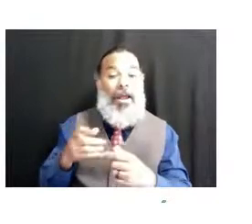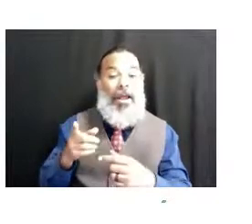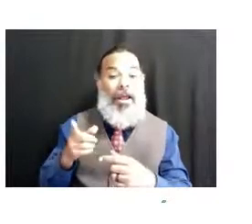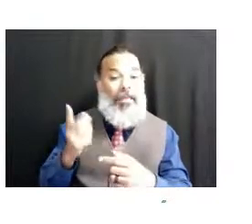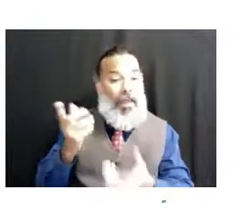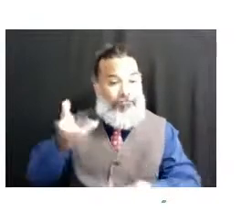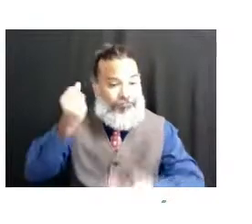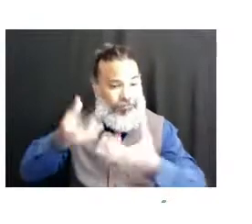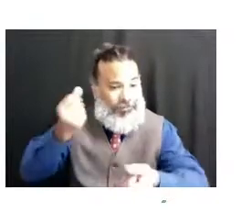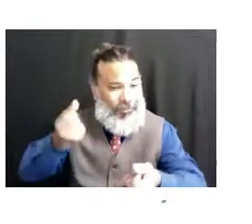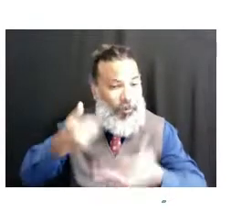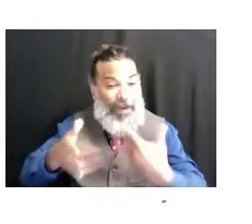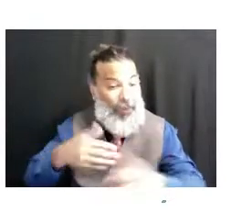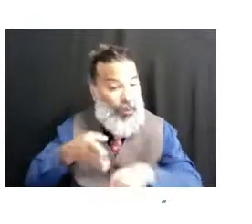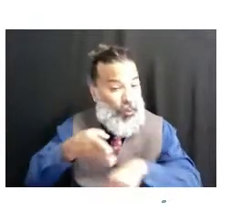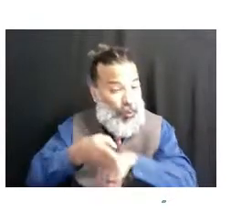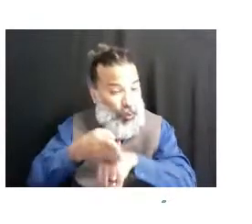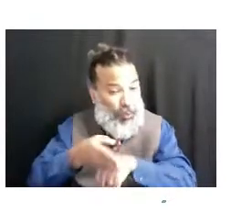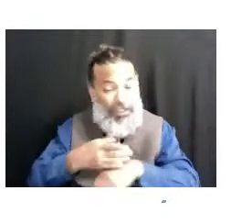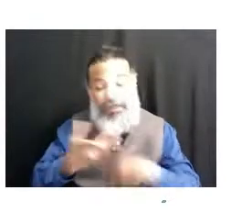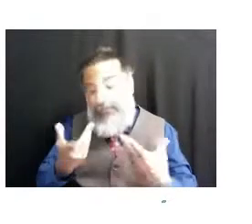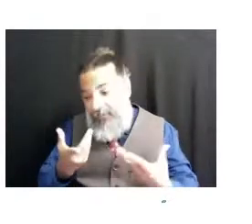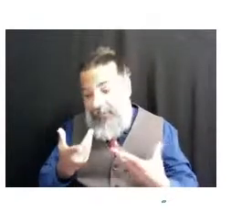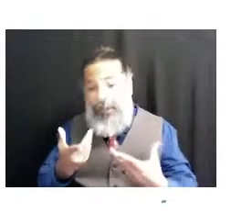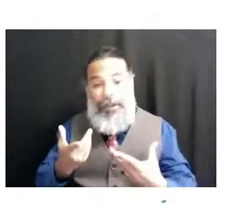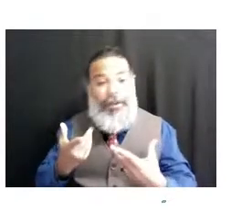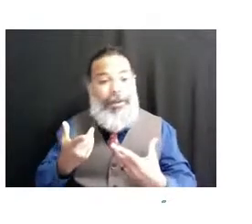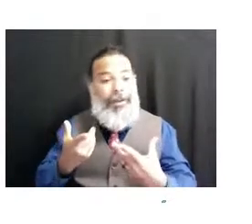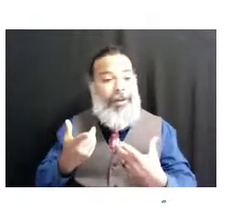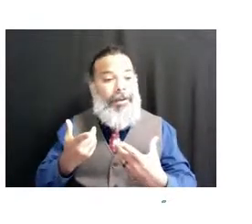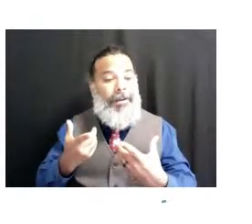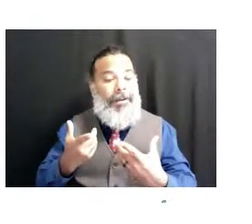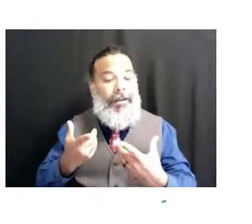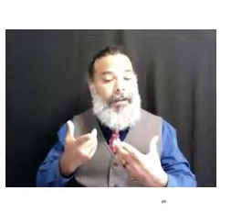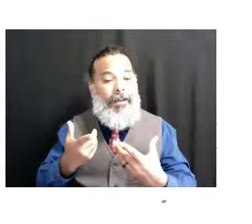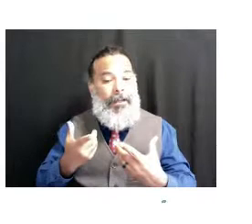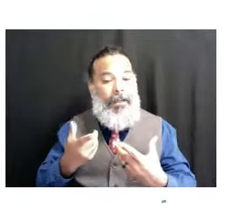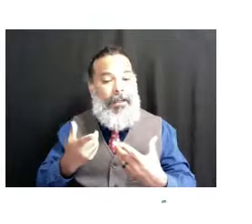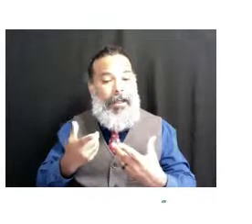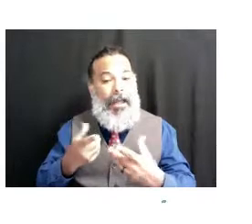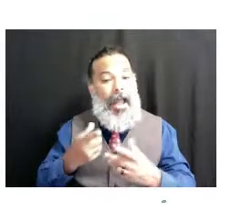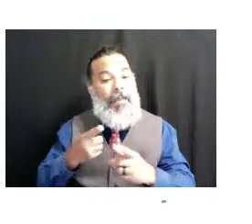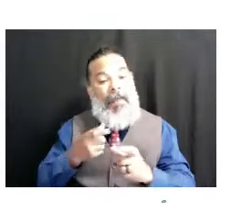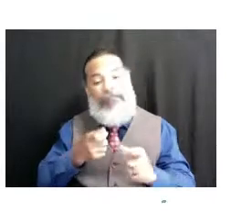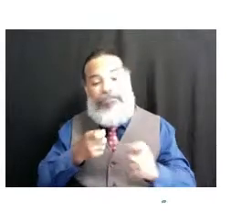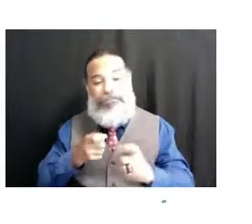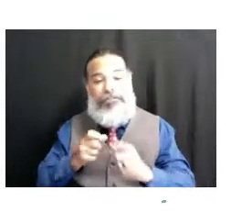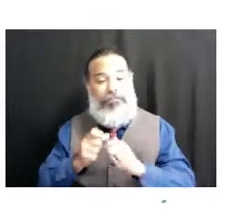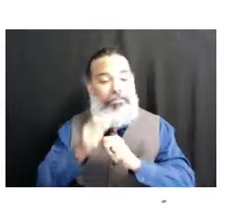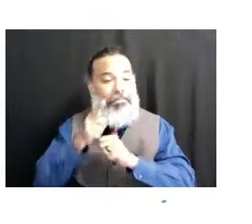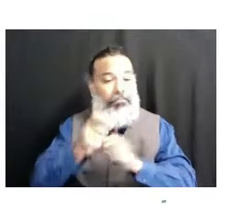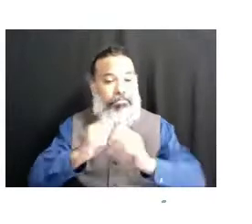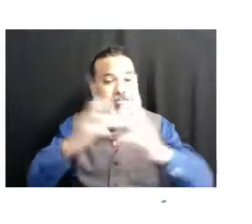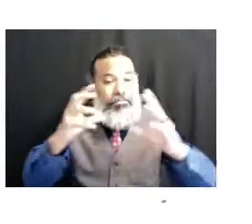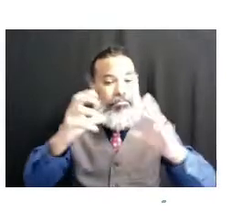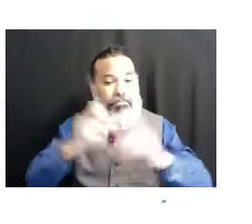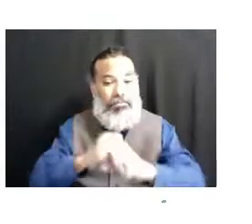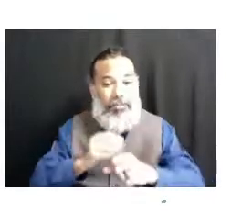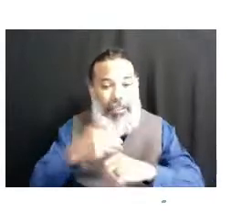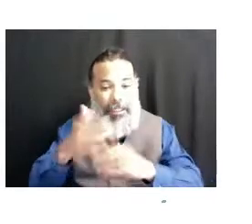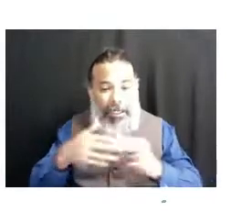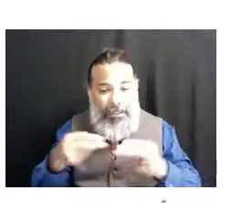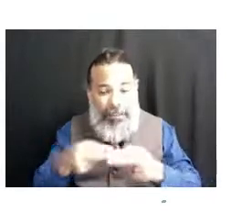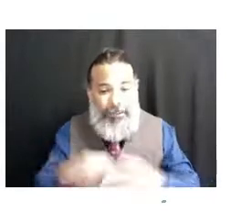anything that was wood and fired Congreve rockets at it. And then if we can see the next slide,